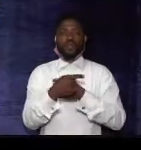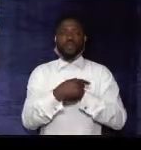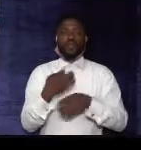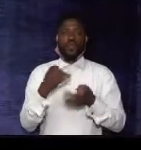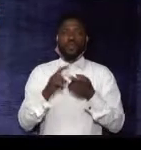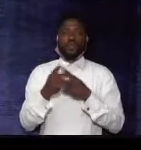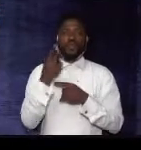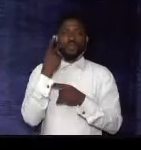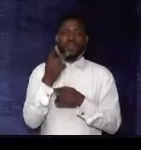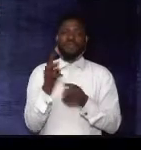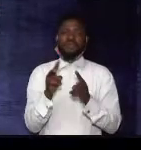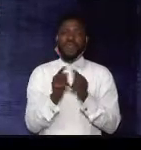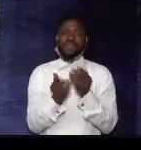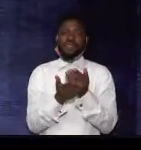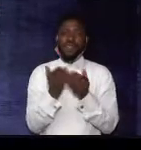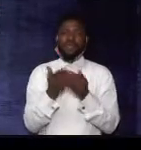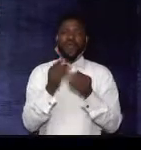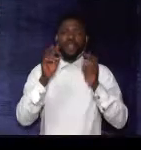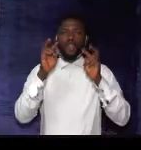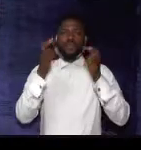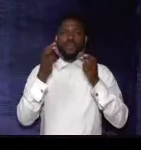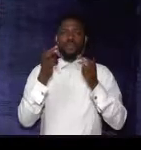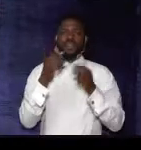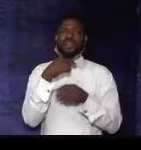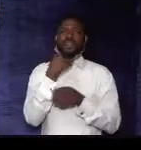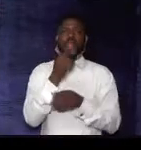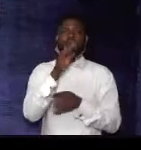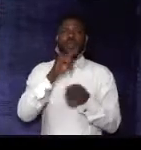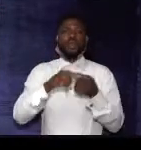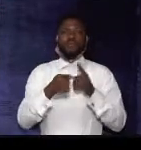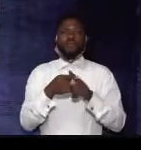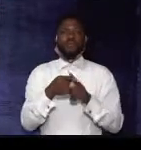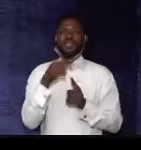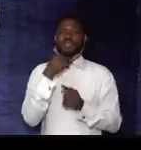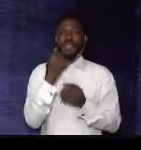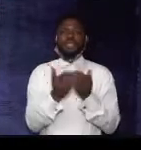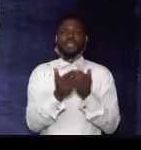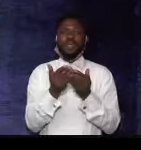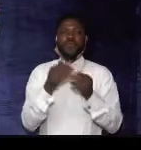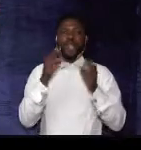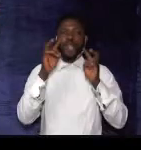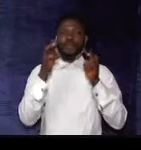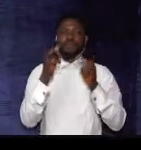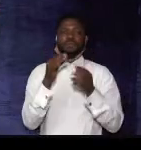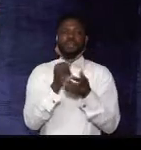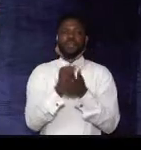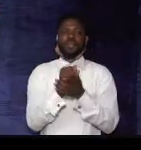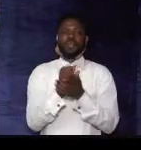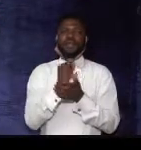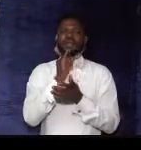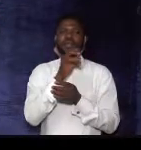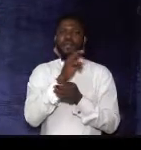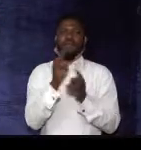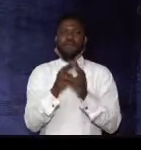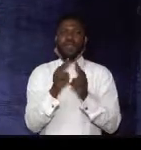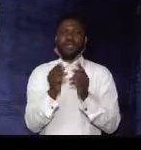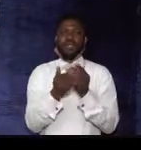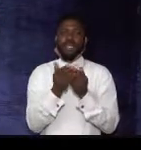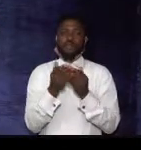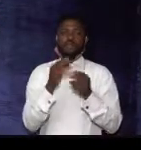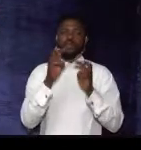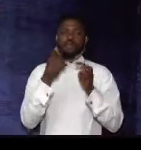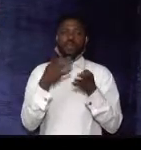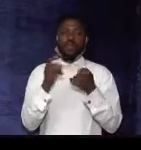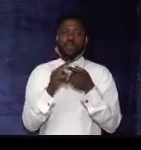that. Today we are looking at a very simple topic. Tell your friend there, say it's a simple topic. Good, that's a